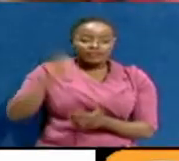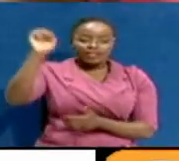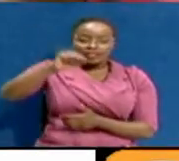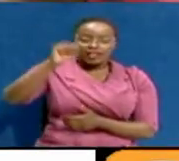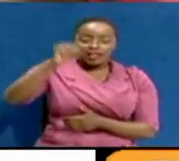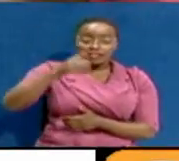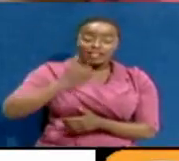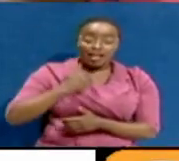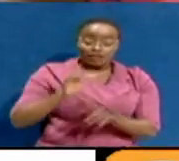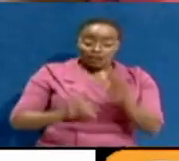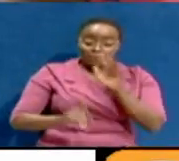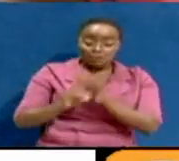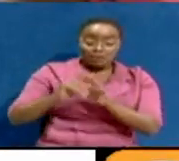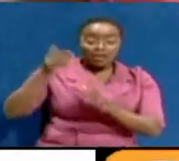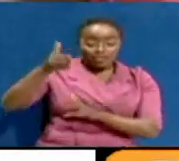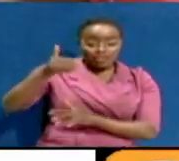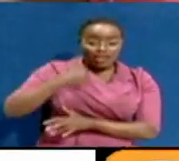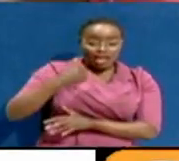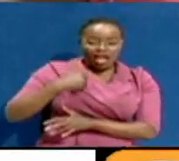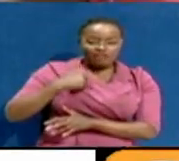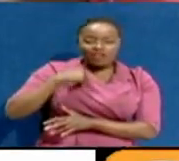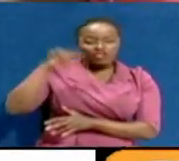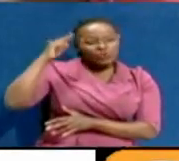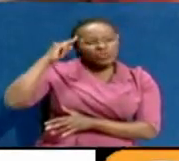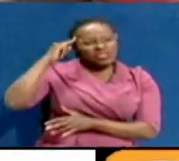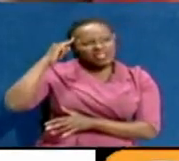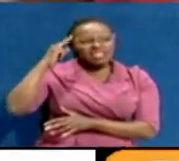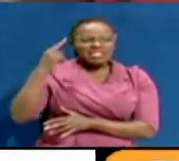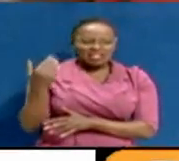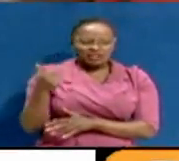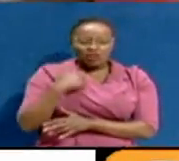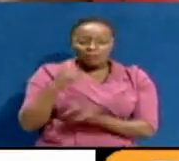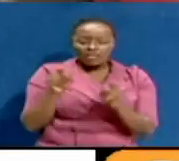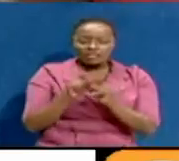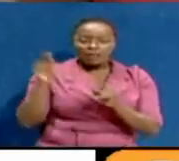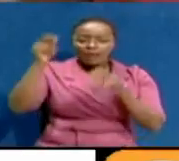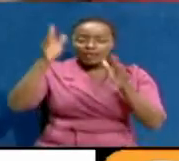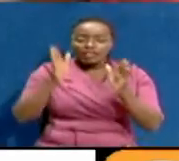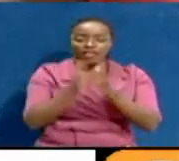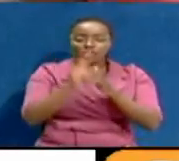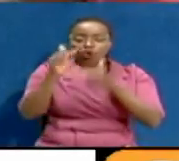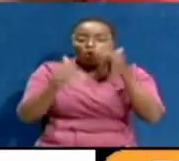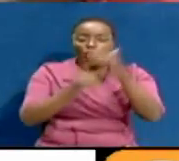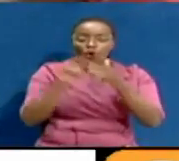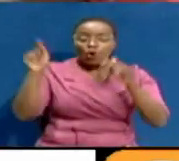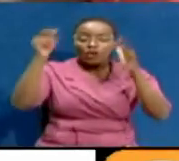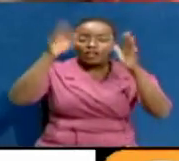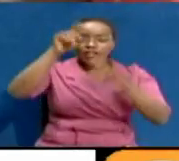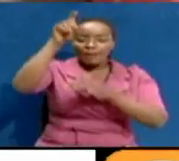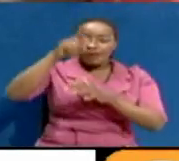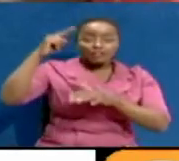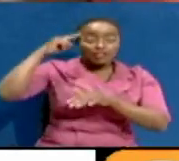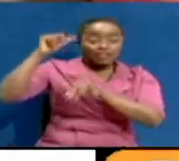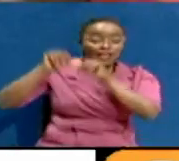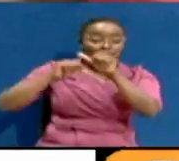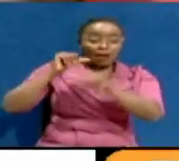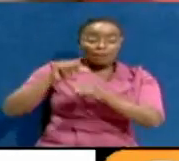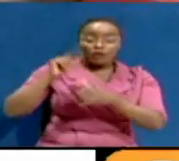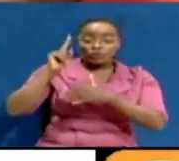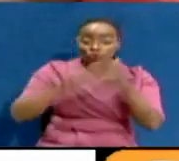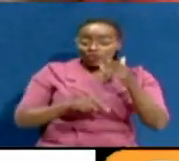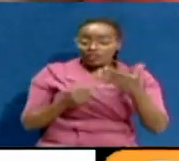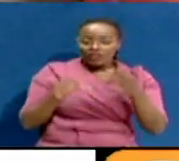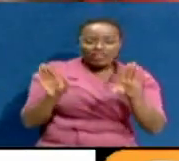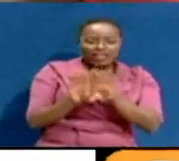Yes, that has come to mind. I think for me as a Kenyan and for all the other Kenyans, we have to think of what is it